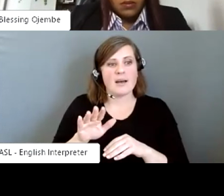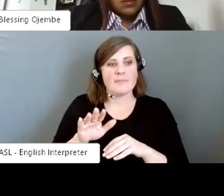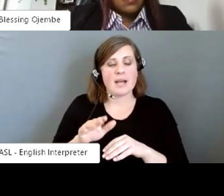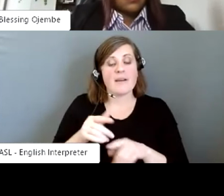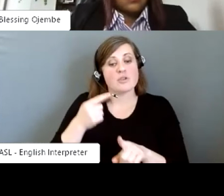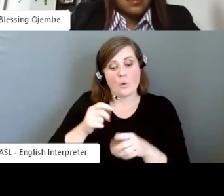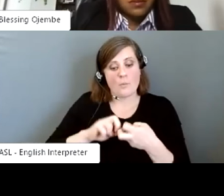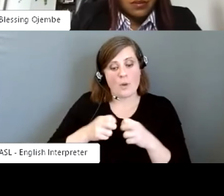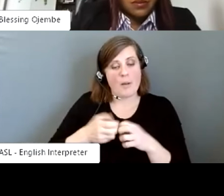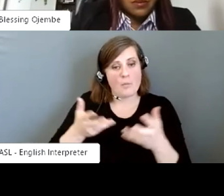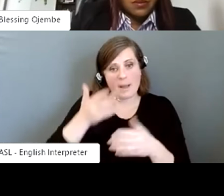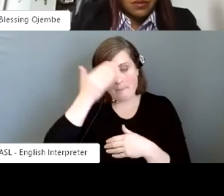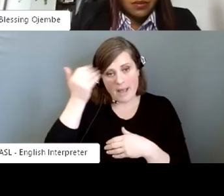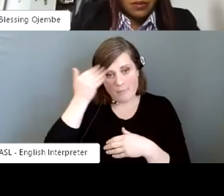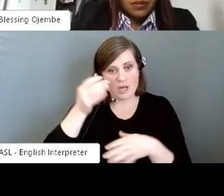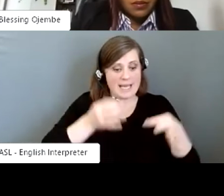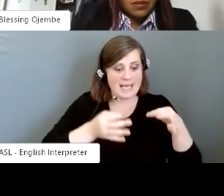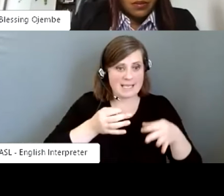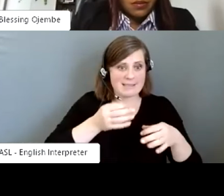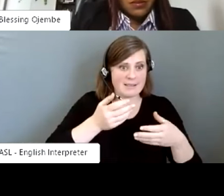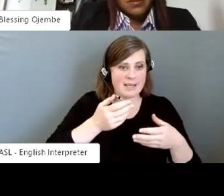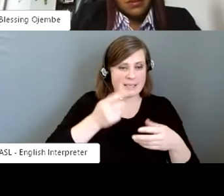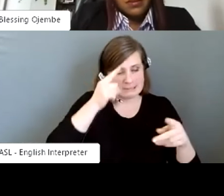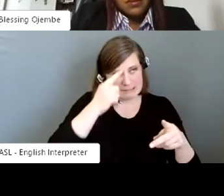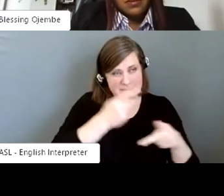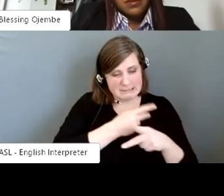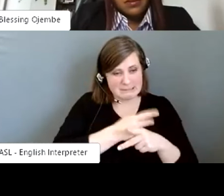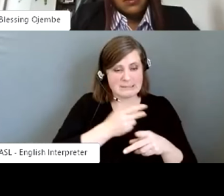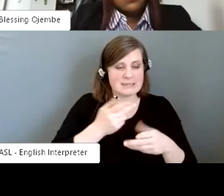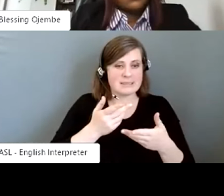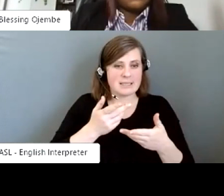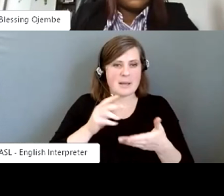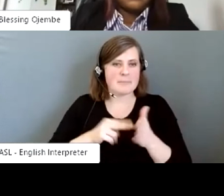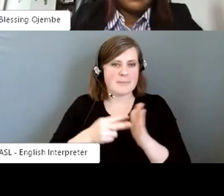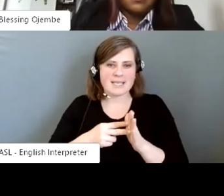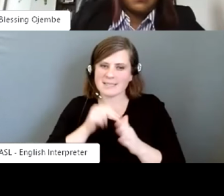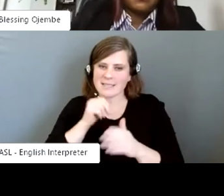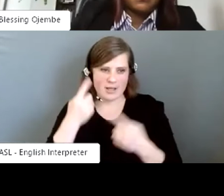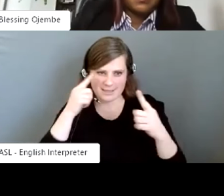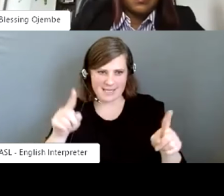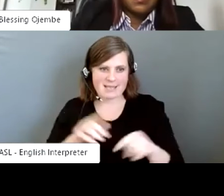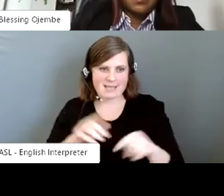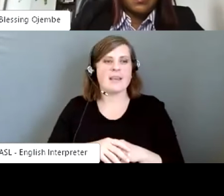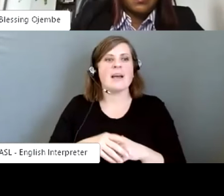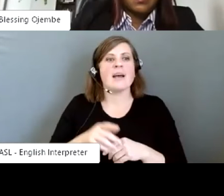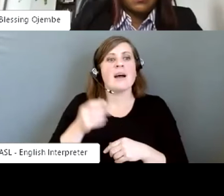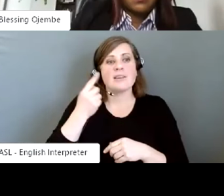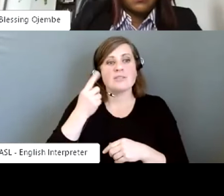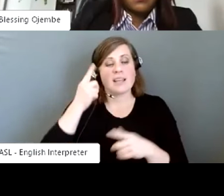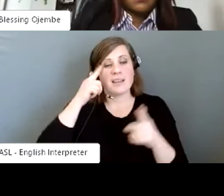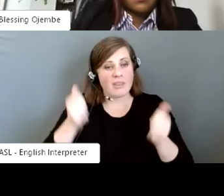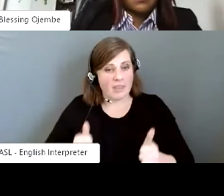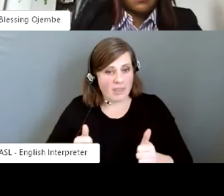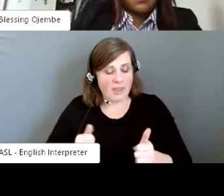memory, judgment, as well as communication skill as being compromised. The vulnerability can make it very, very difficult for